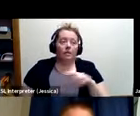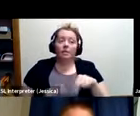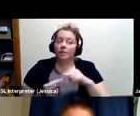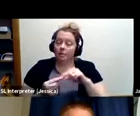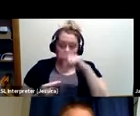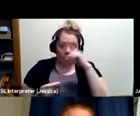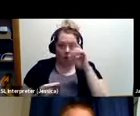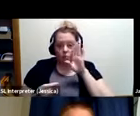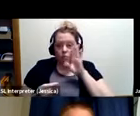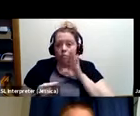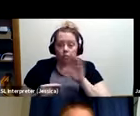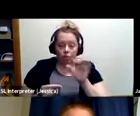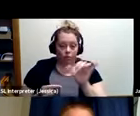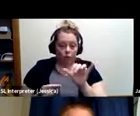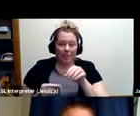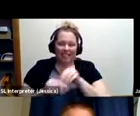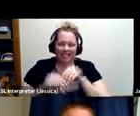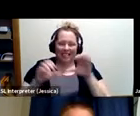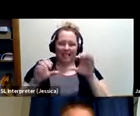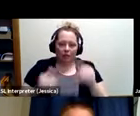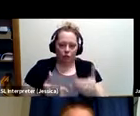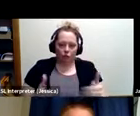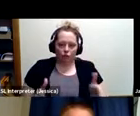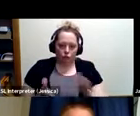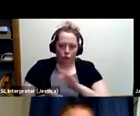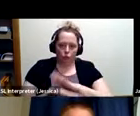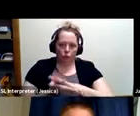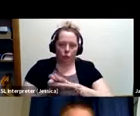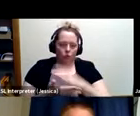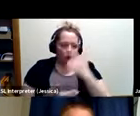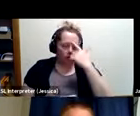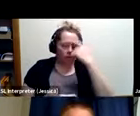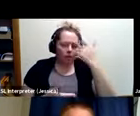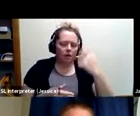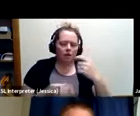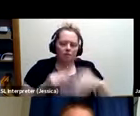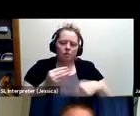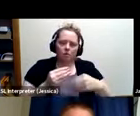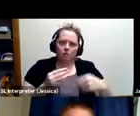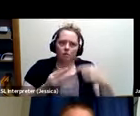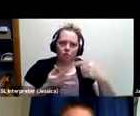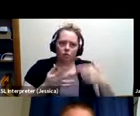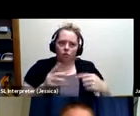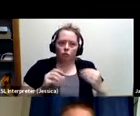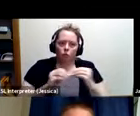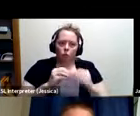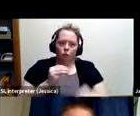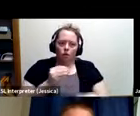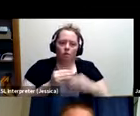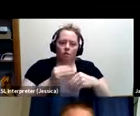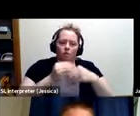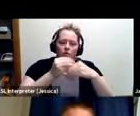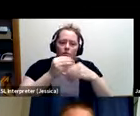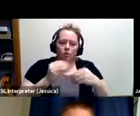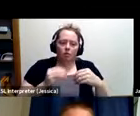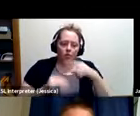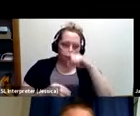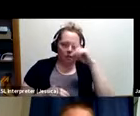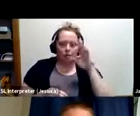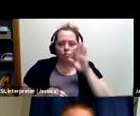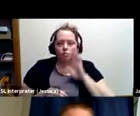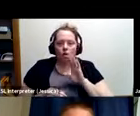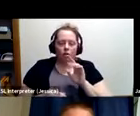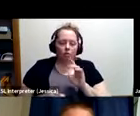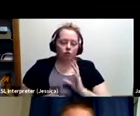you know, there are intersecting factors that make the experience of a Black and Brown trans or non-binary